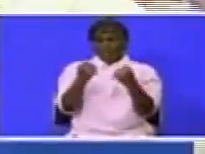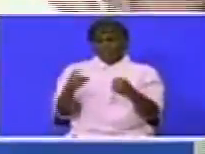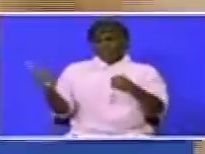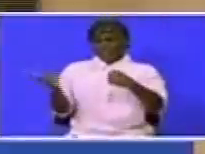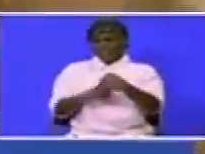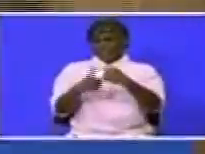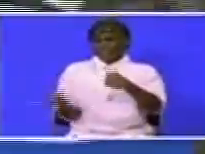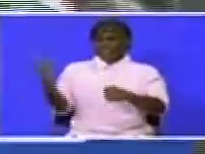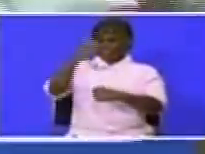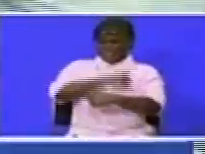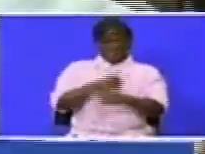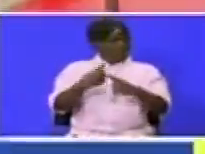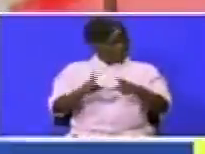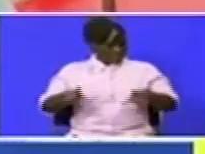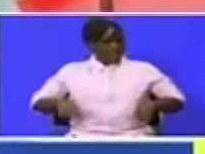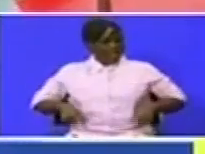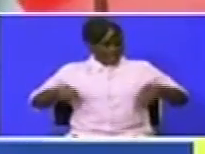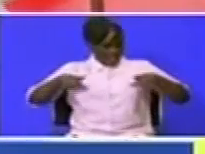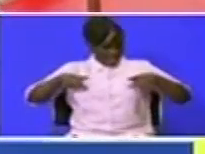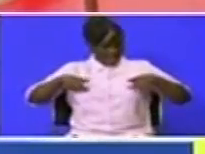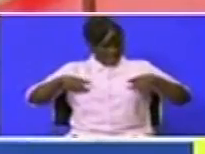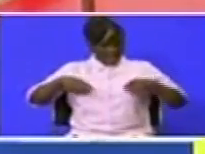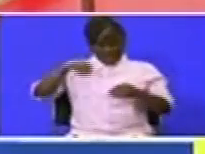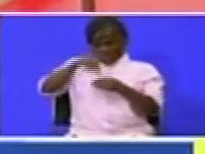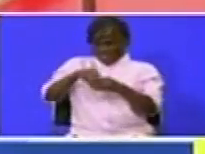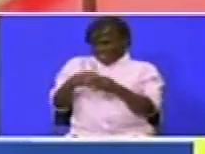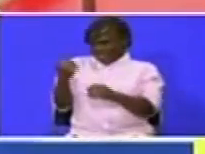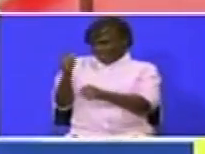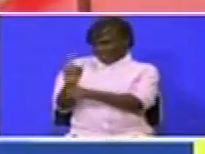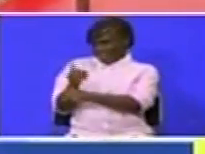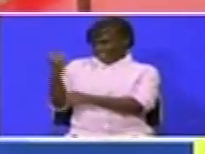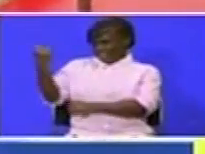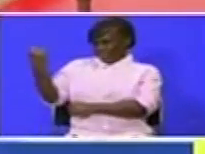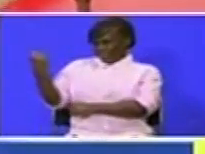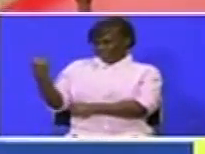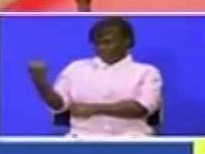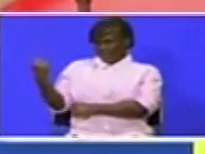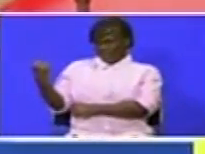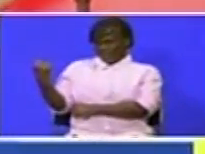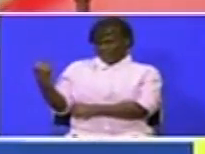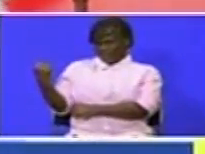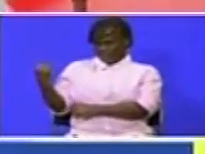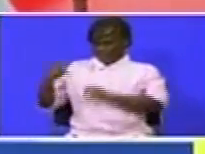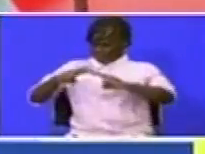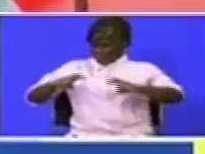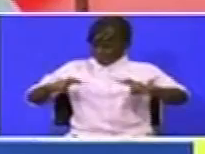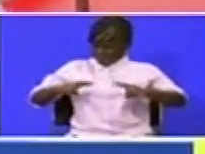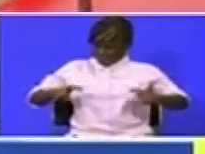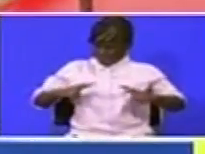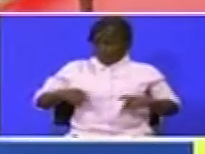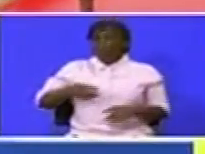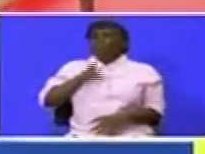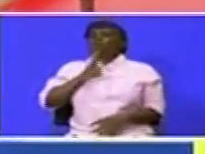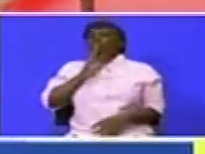6 days buried, but alive. And within 5 minutes of giving the IV fluids, together with